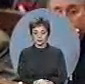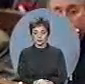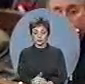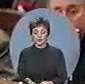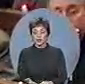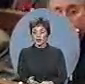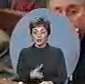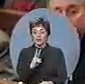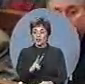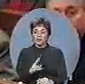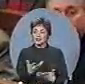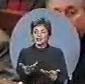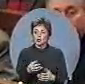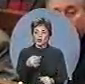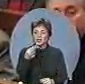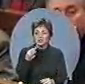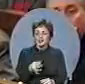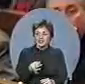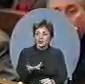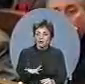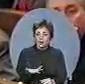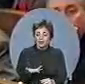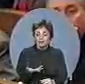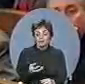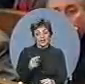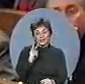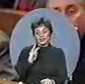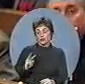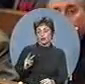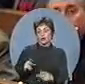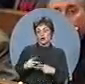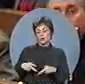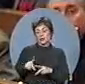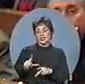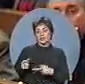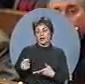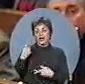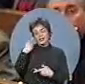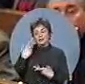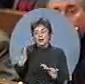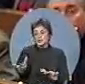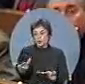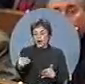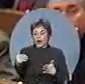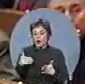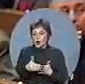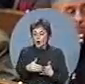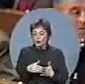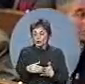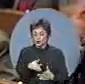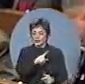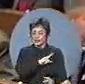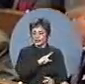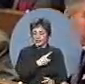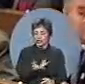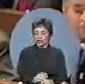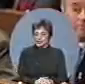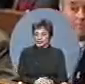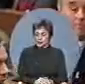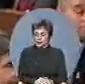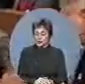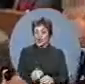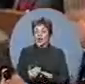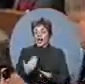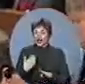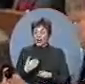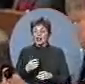to the anti-terrorism enactment. This was put in by a Liberal government 5 years ago. Police supported it. The members of the Liberal Party